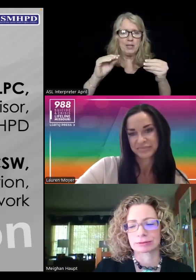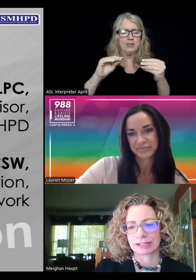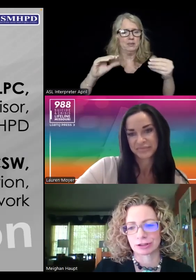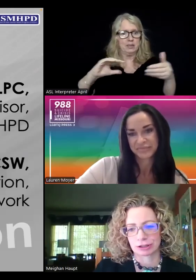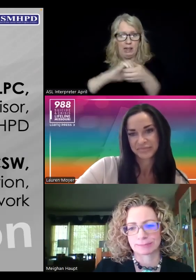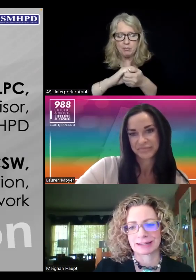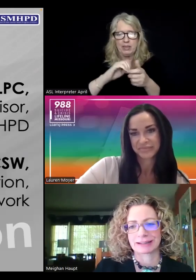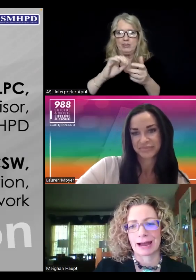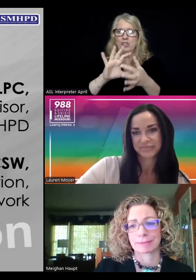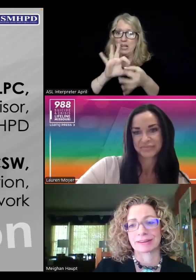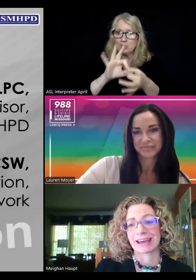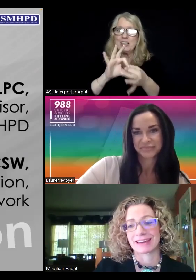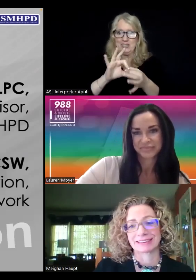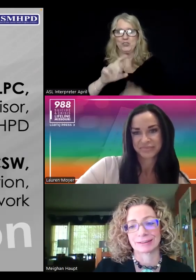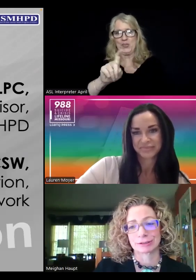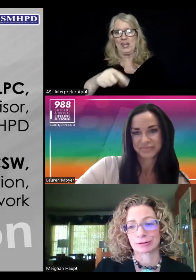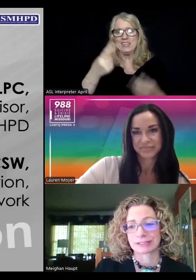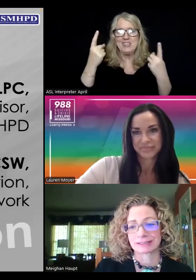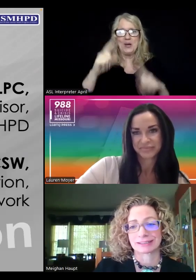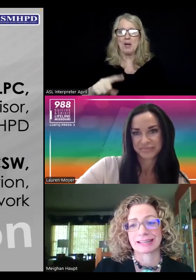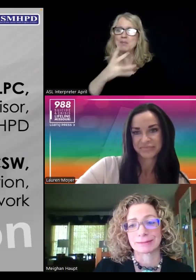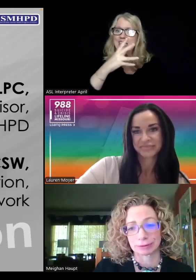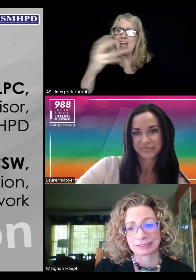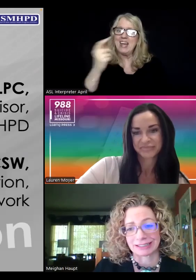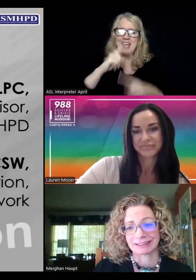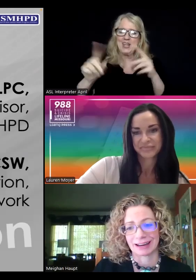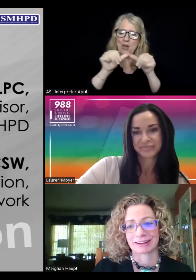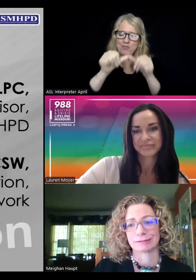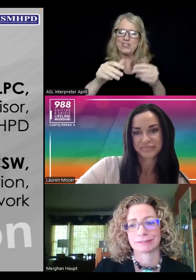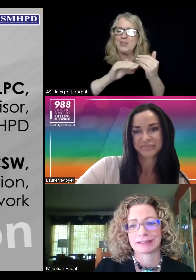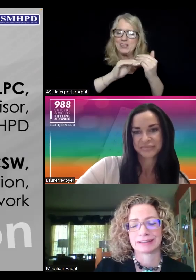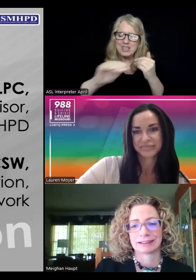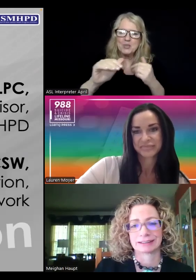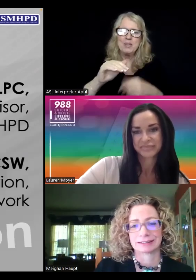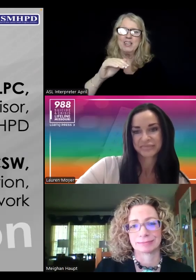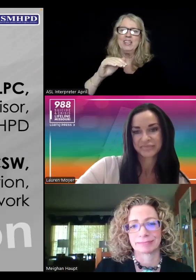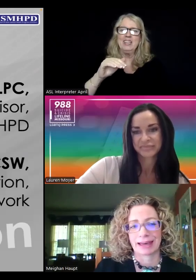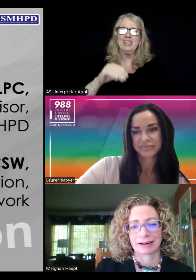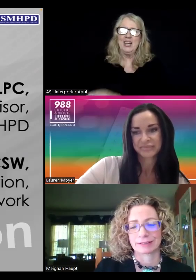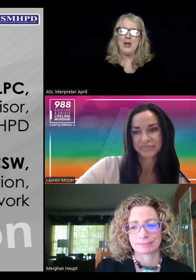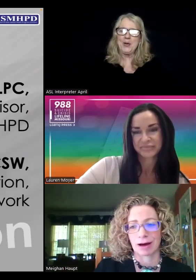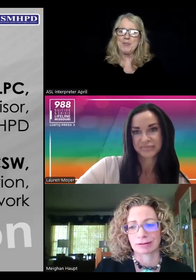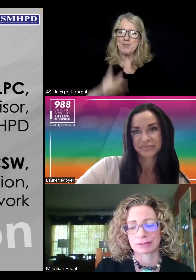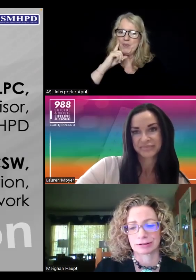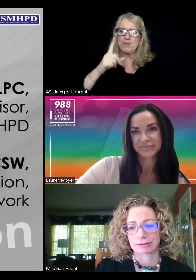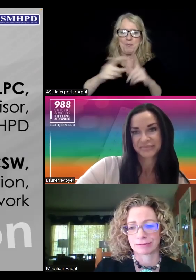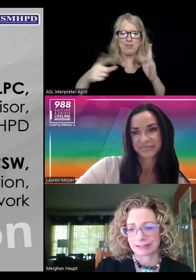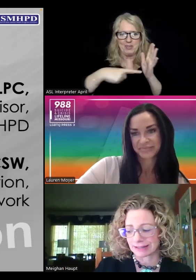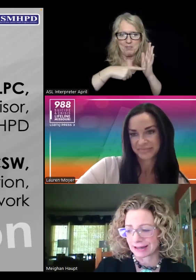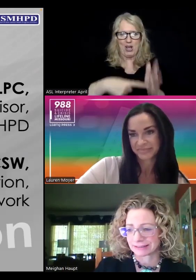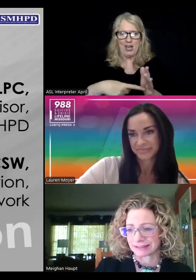and the relationships that need to happen, and the resulting sustainability out of this model.